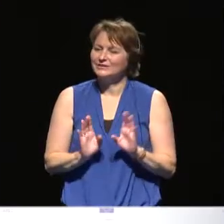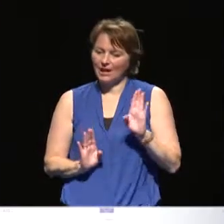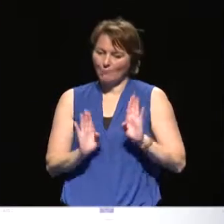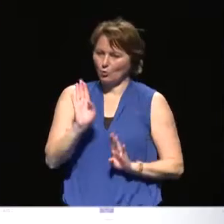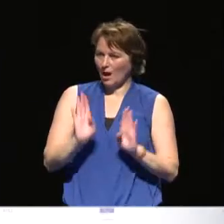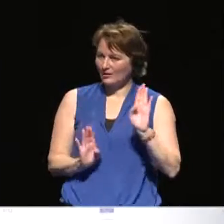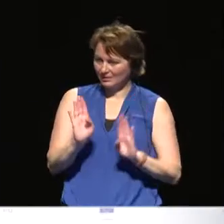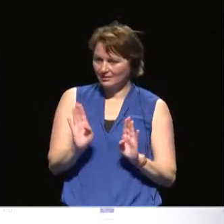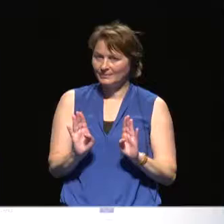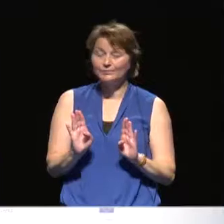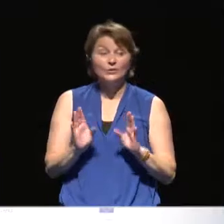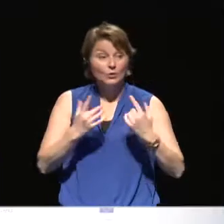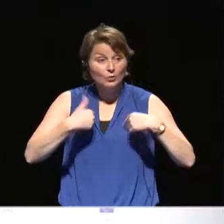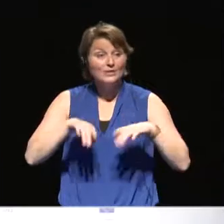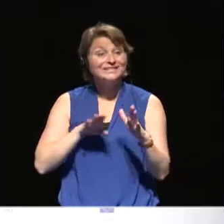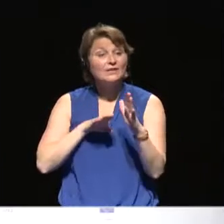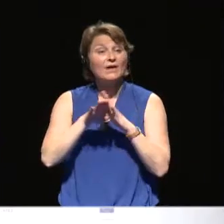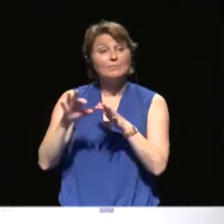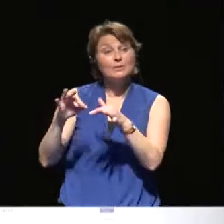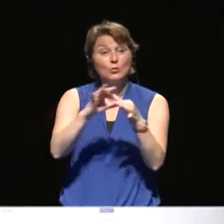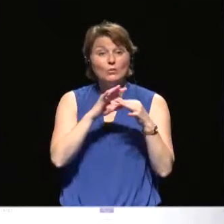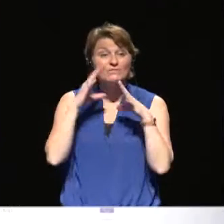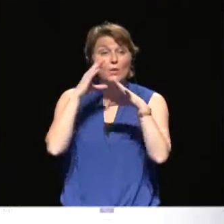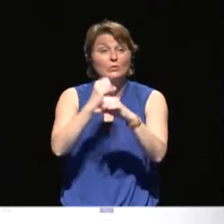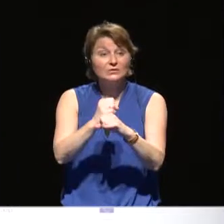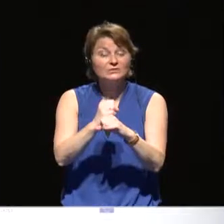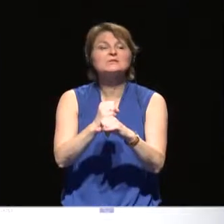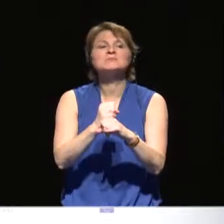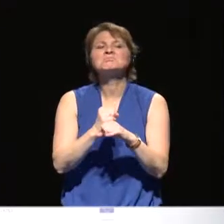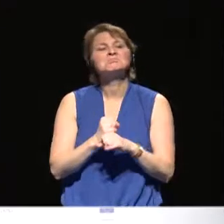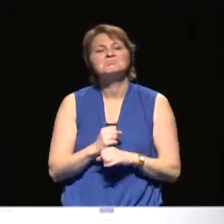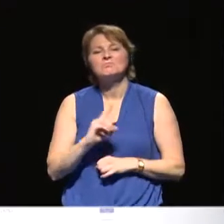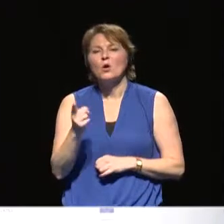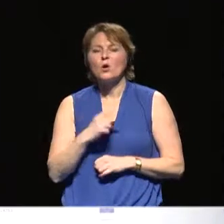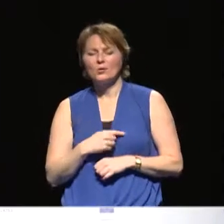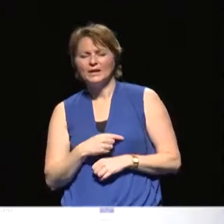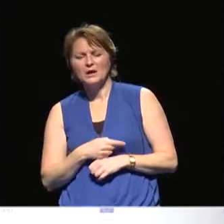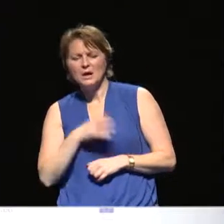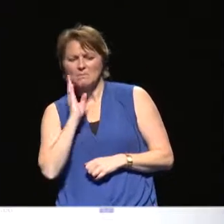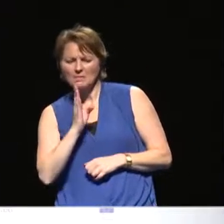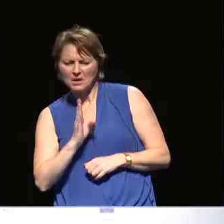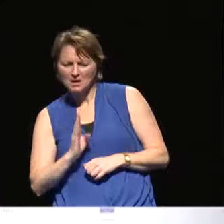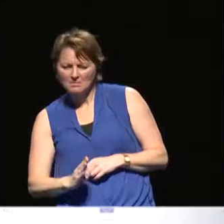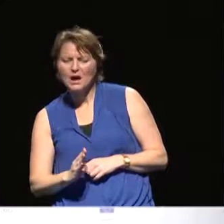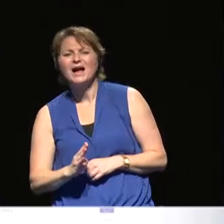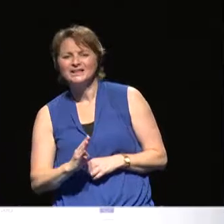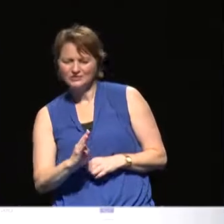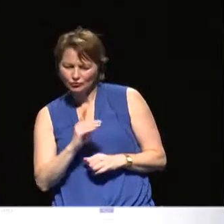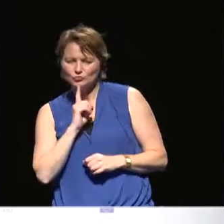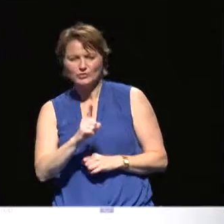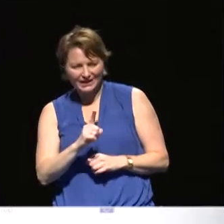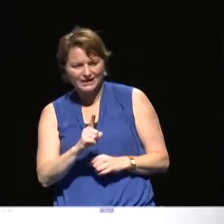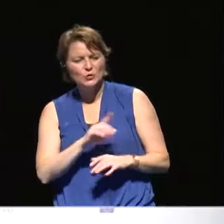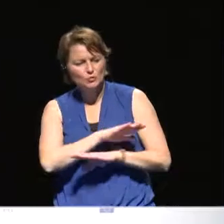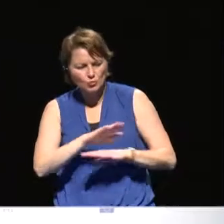on in our development cooperation is also not just to advise how to do effective decentralization, but